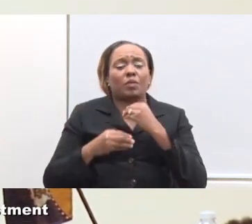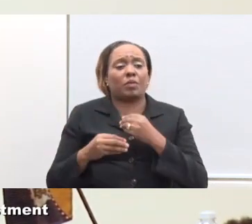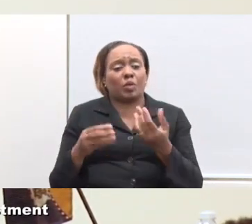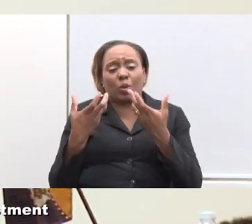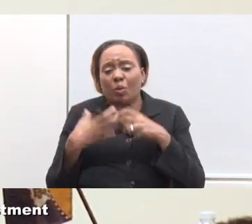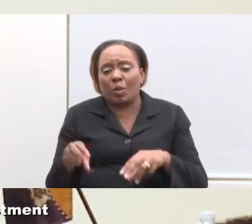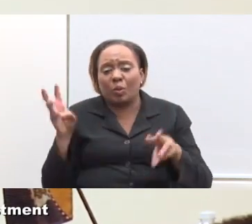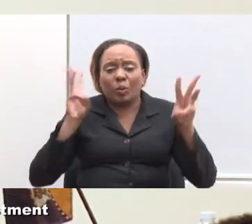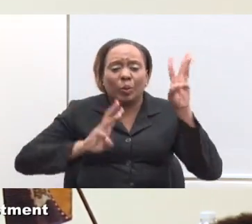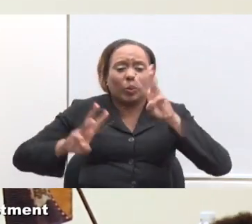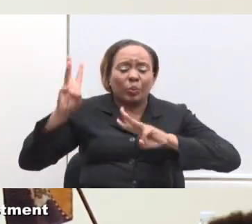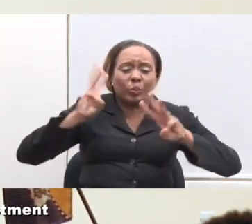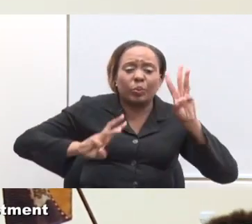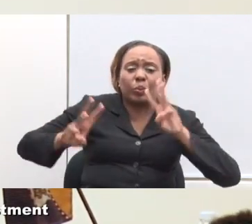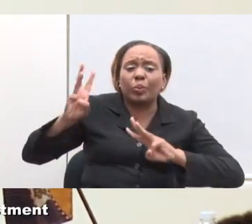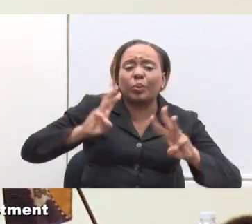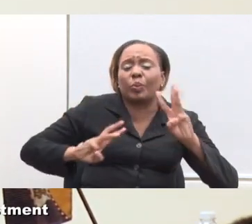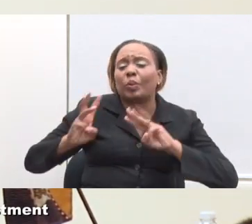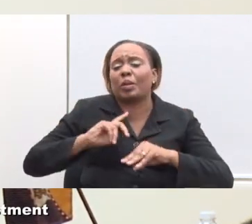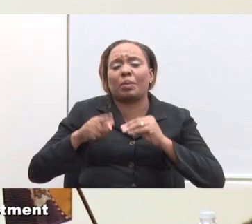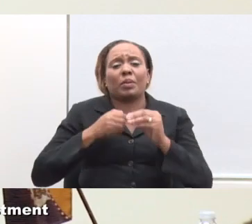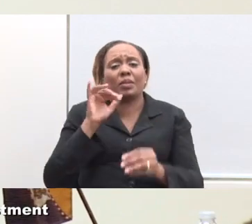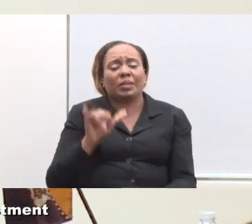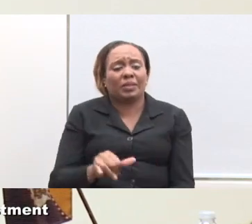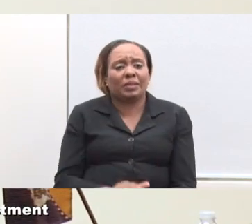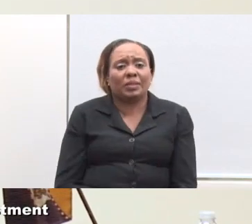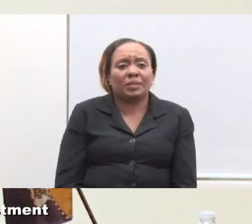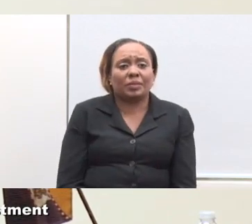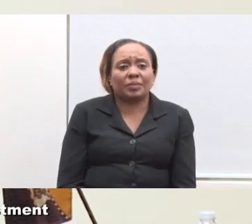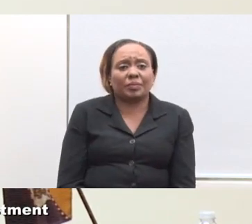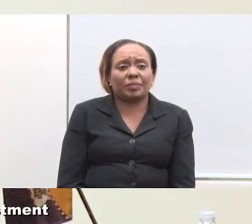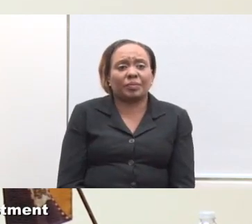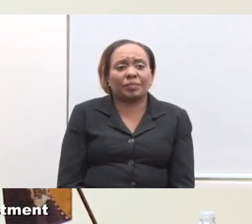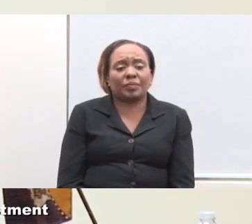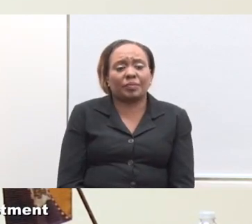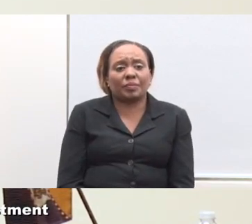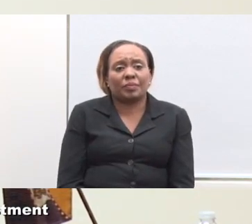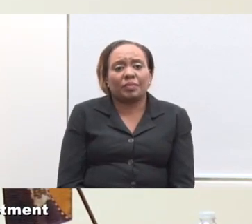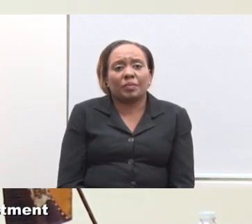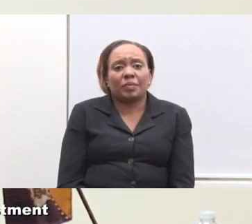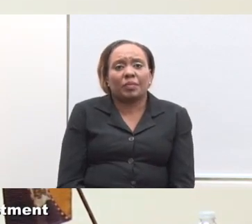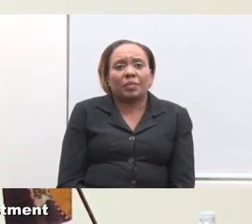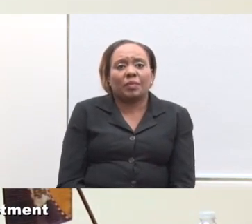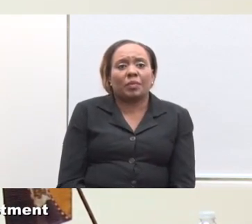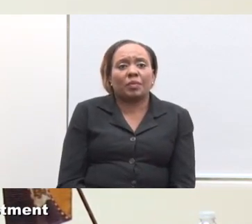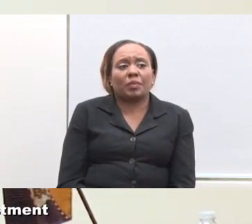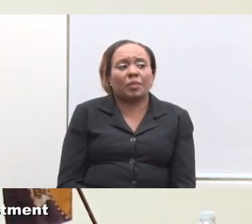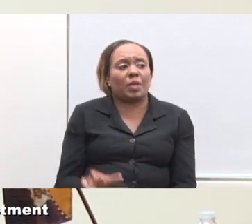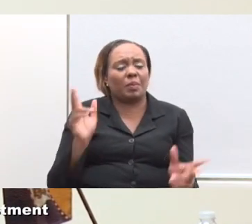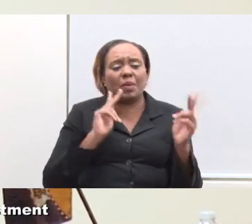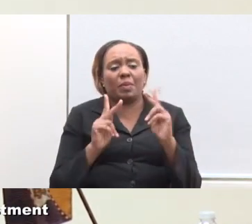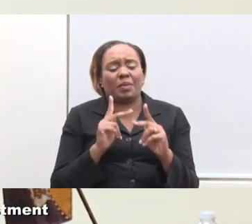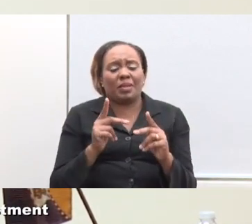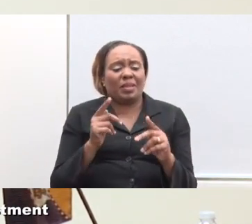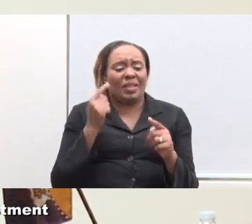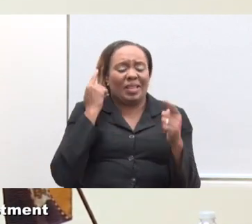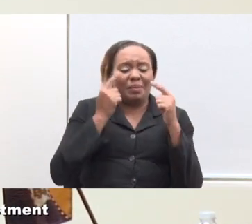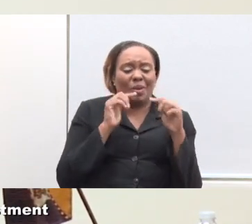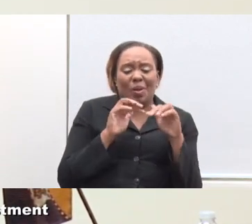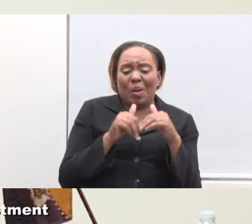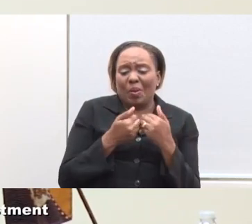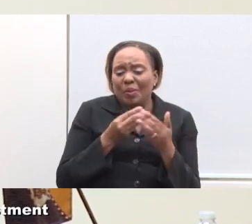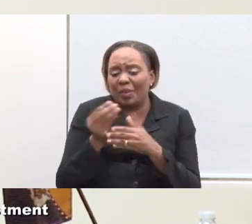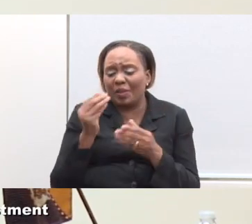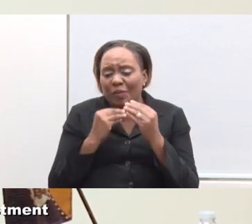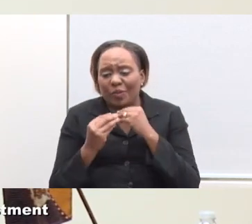this time, with this devastation being as large as it is, about if you can lose your house too. It can't make no